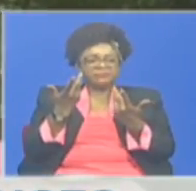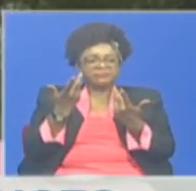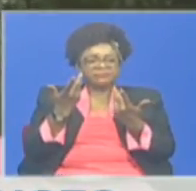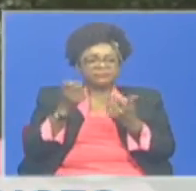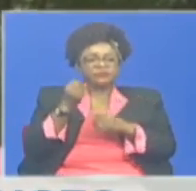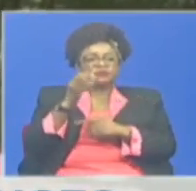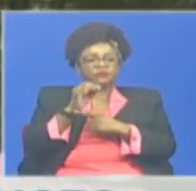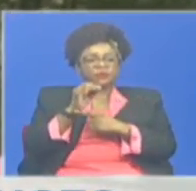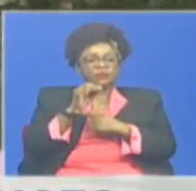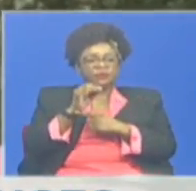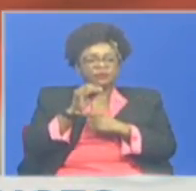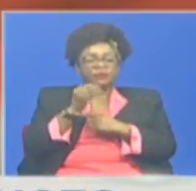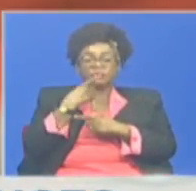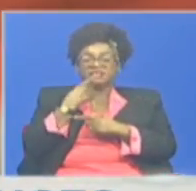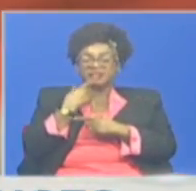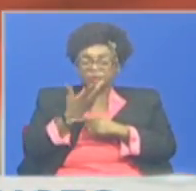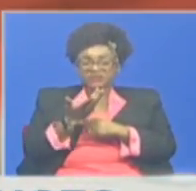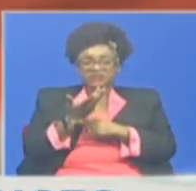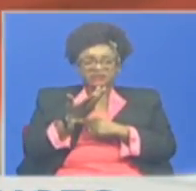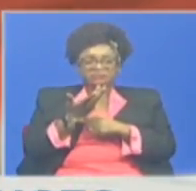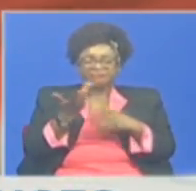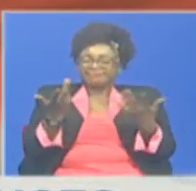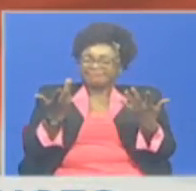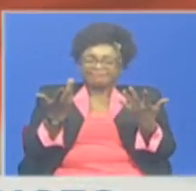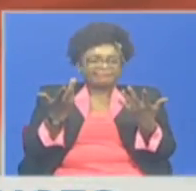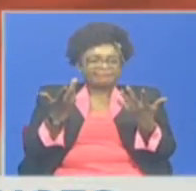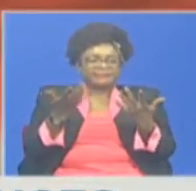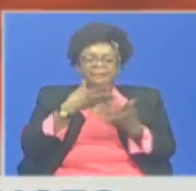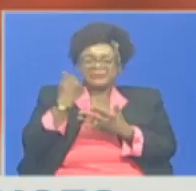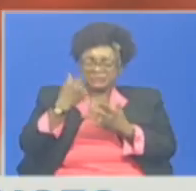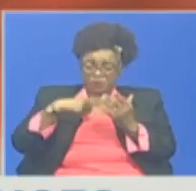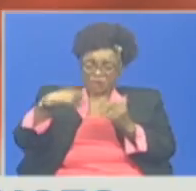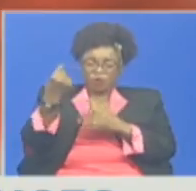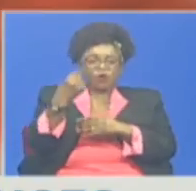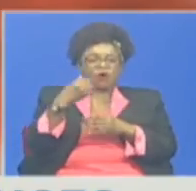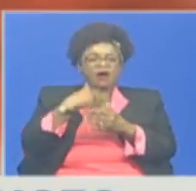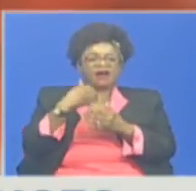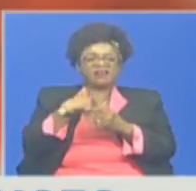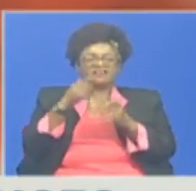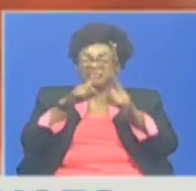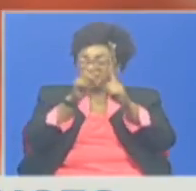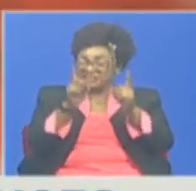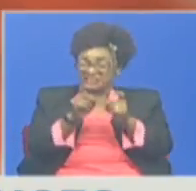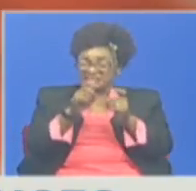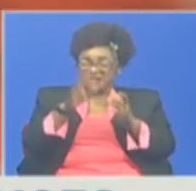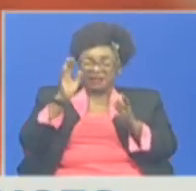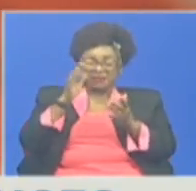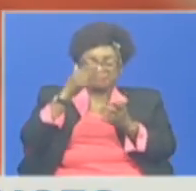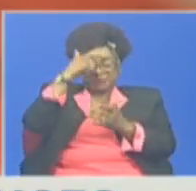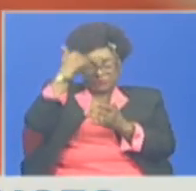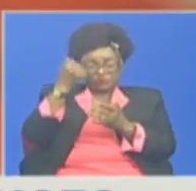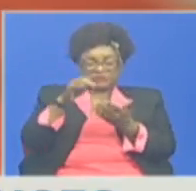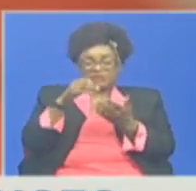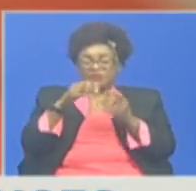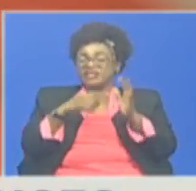he said, you know what, it would just be safe to just go and have a COVID-19 test done based on some of the symptoms, just to be sure.